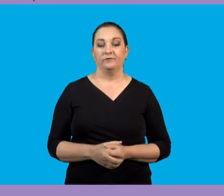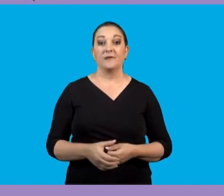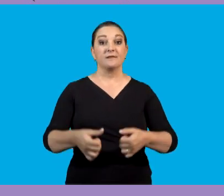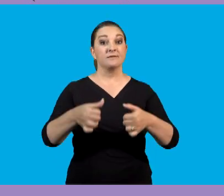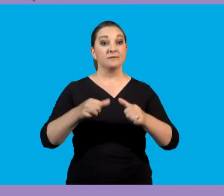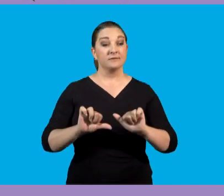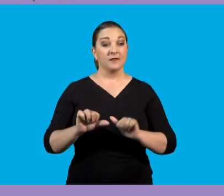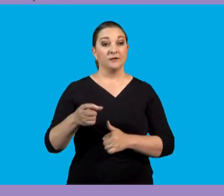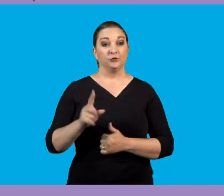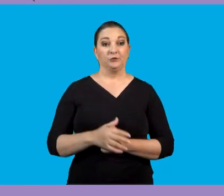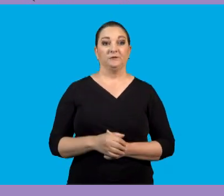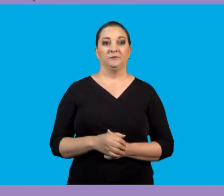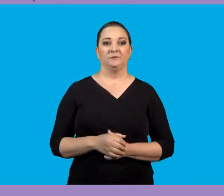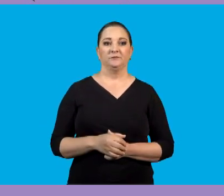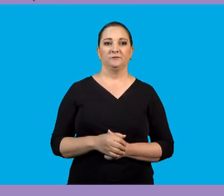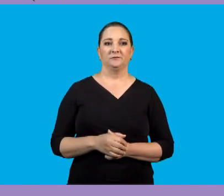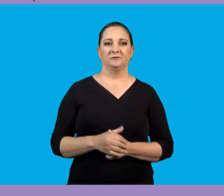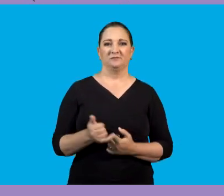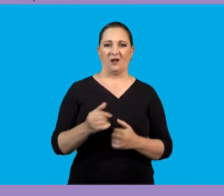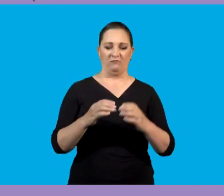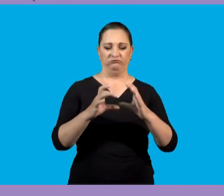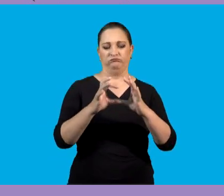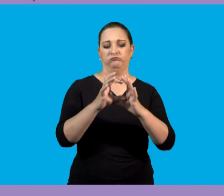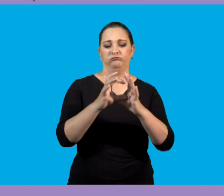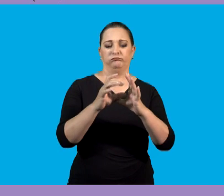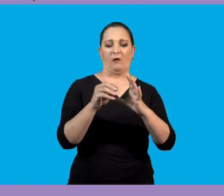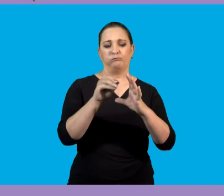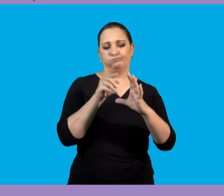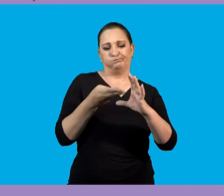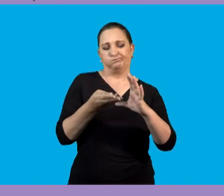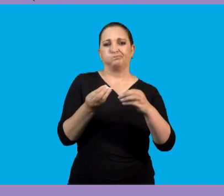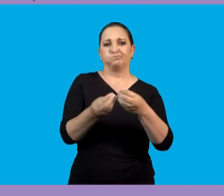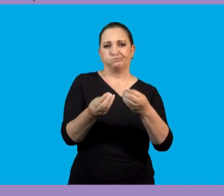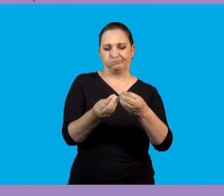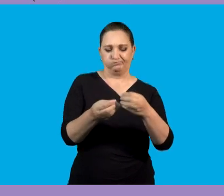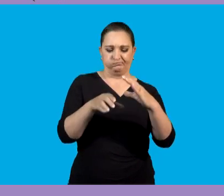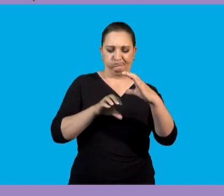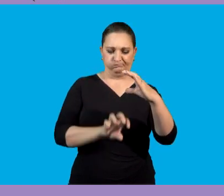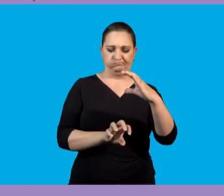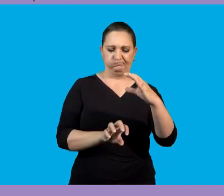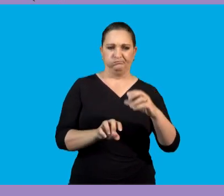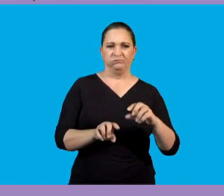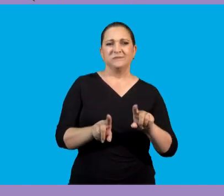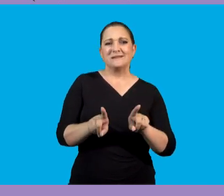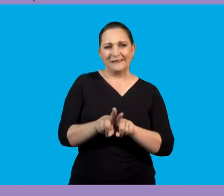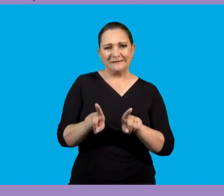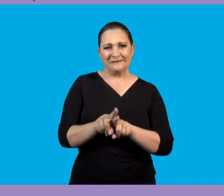next object here. So we have a smaller object, and we have the same thing but in